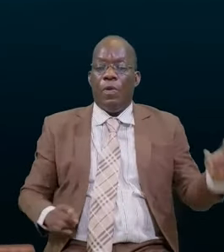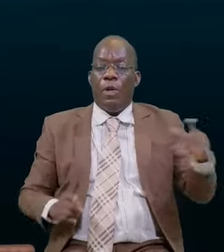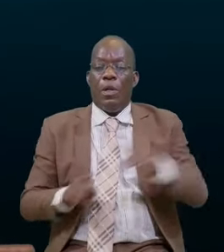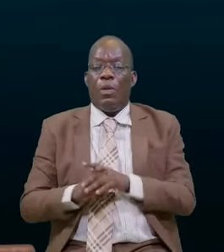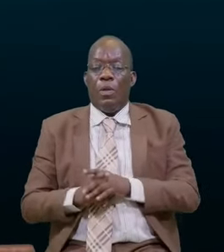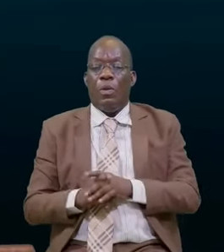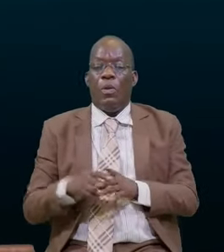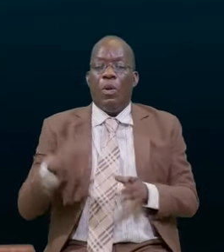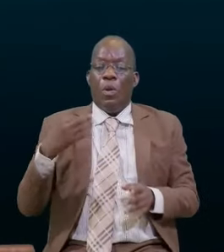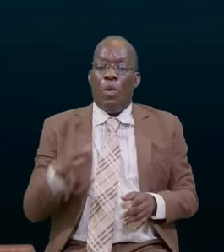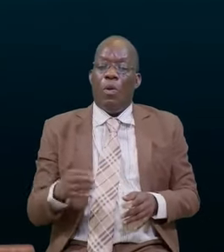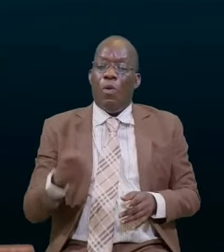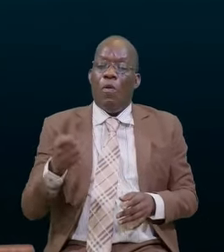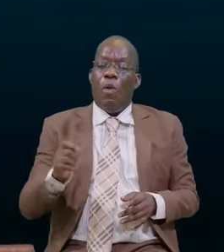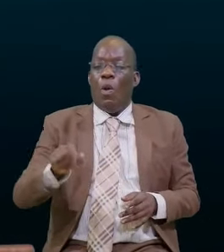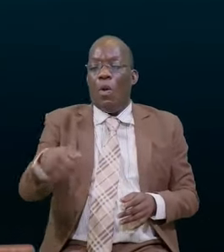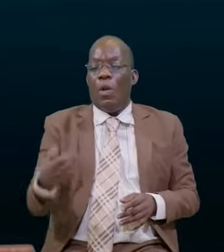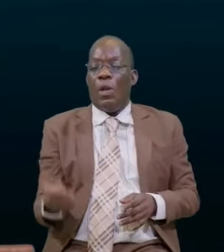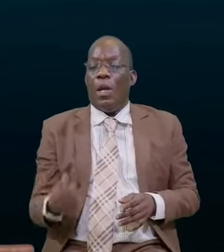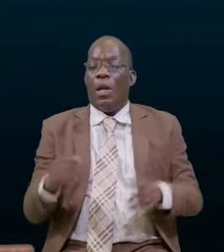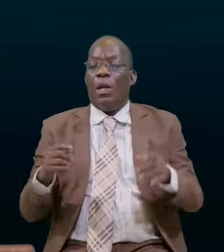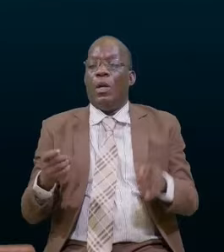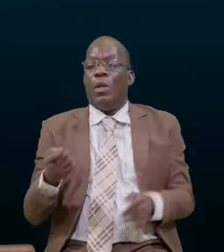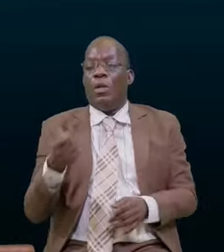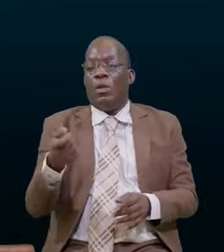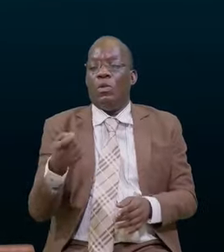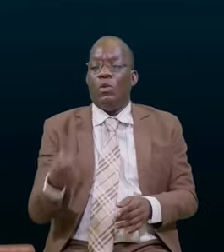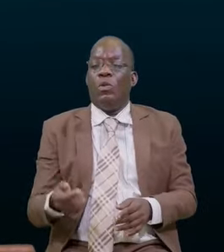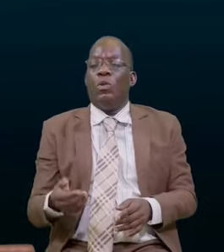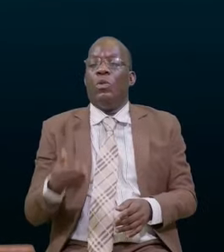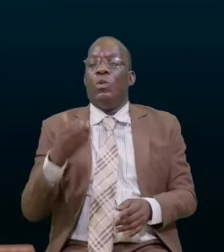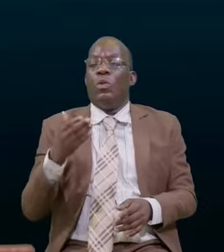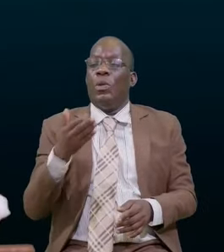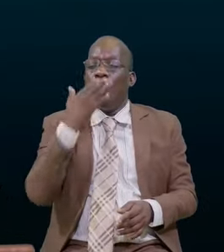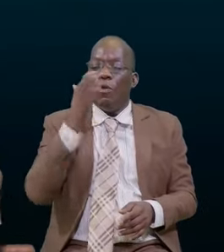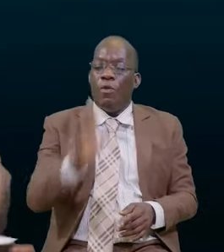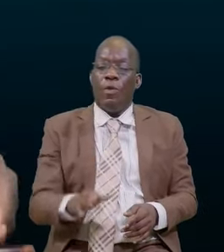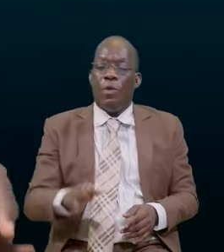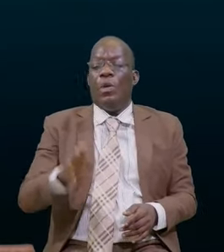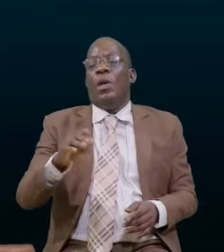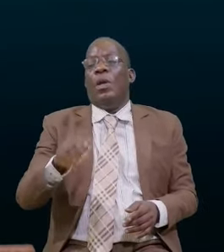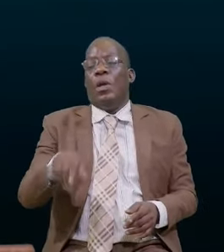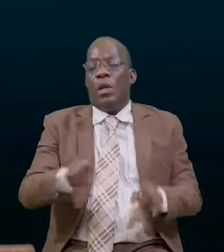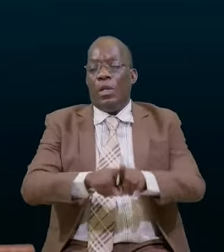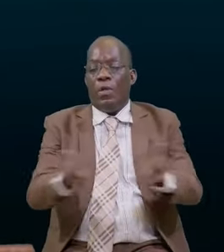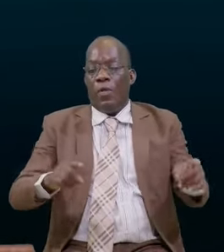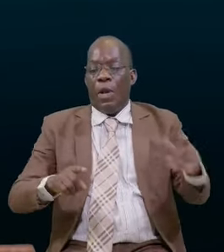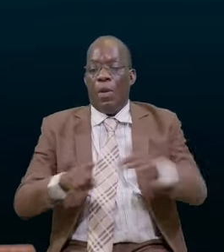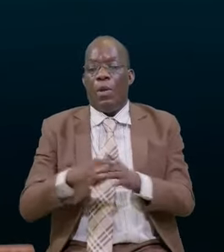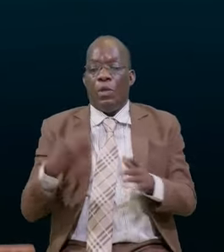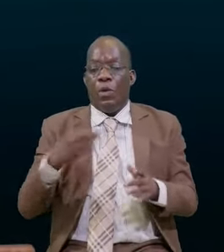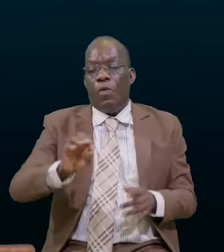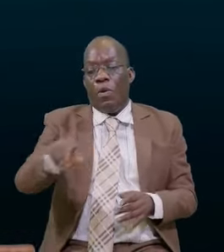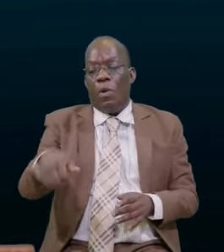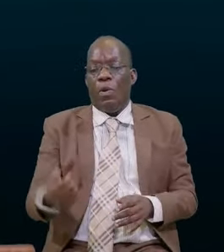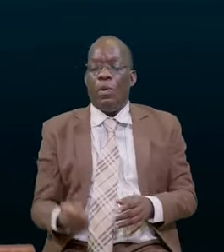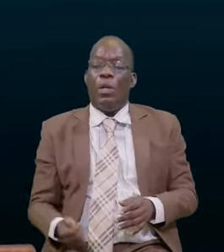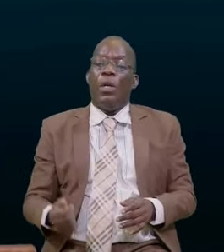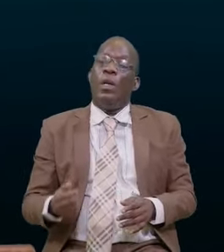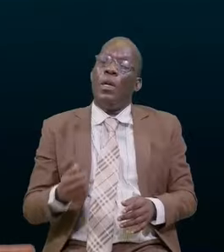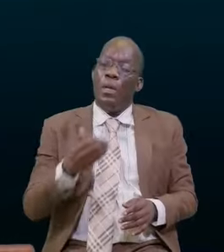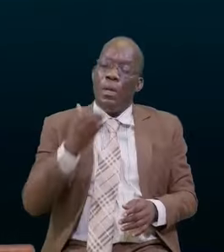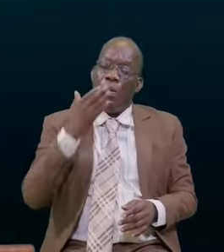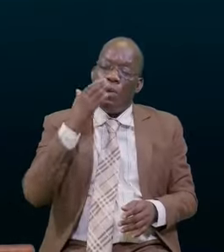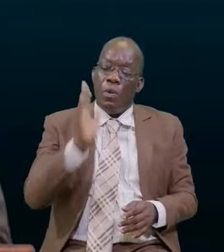evil different appearances of manifestations of other little evil number one description of the